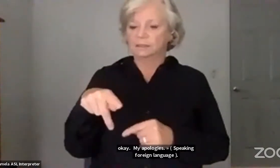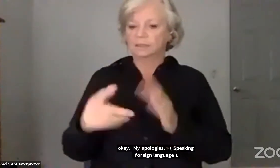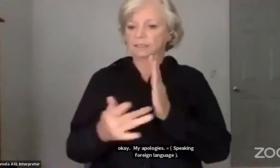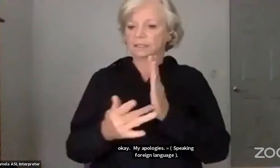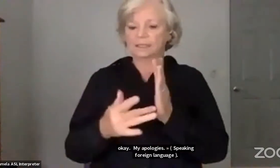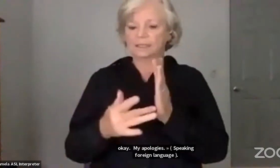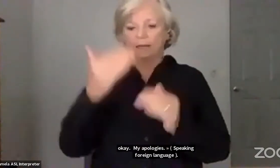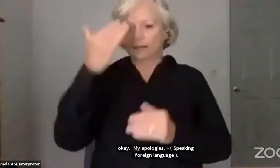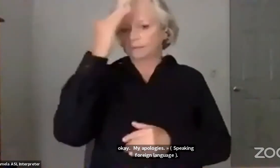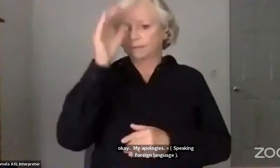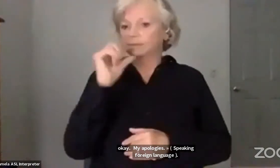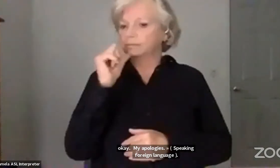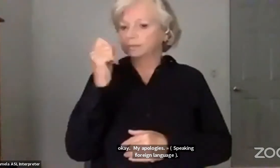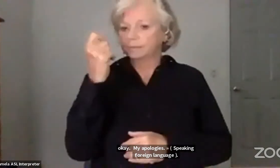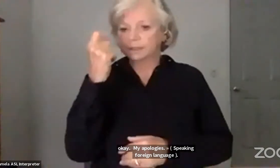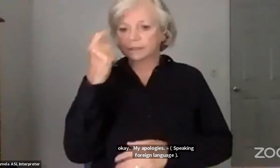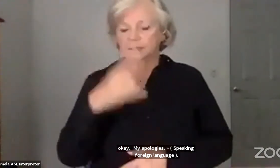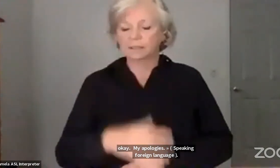Okay, hold on.